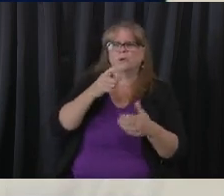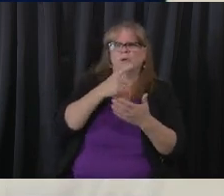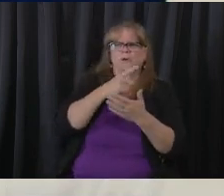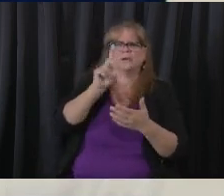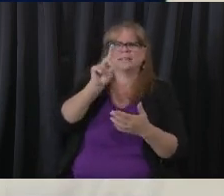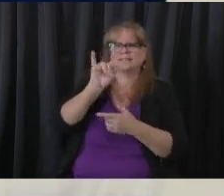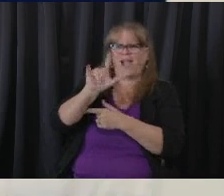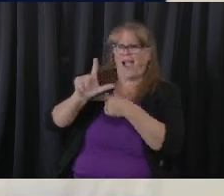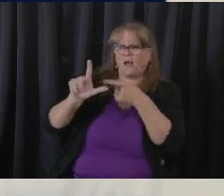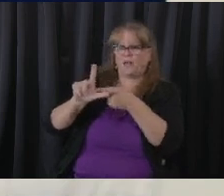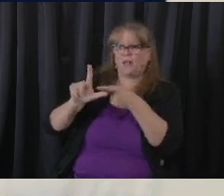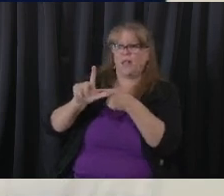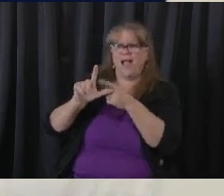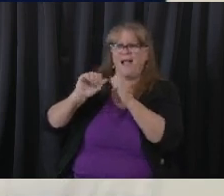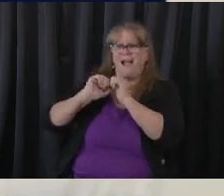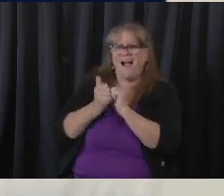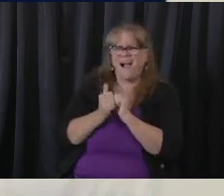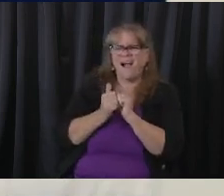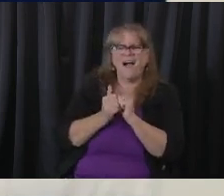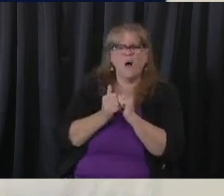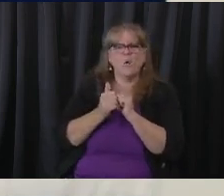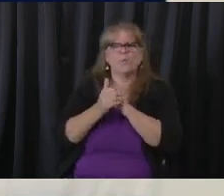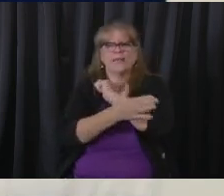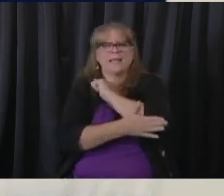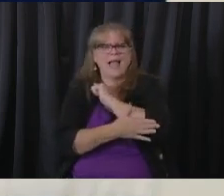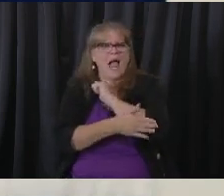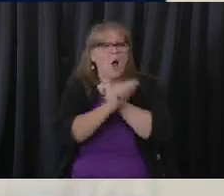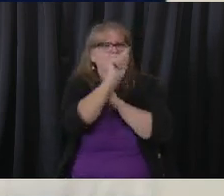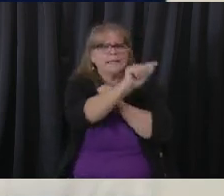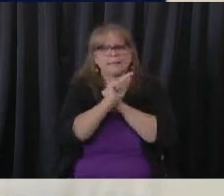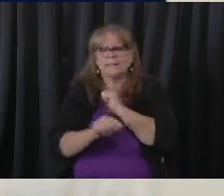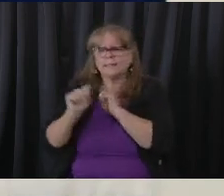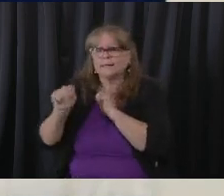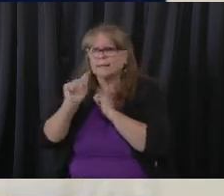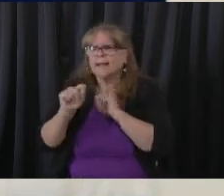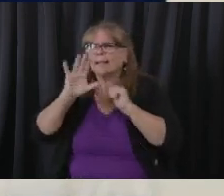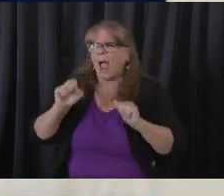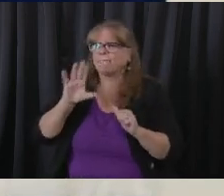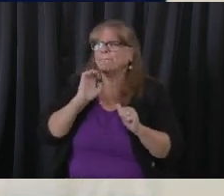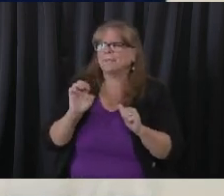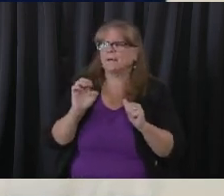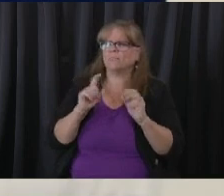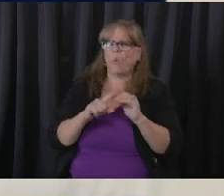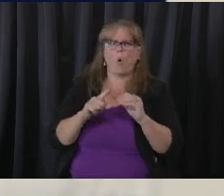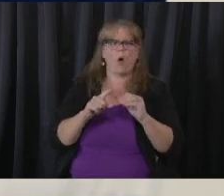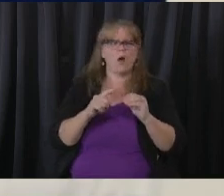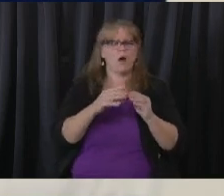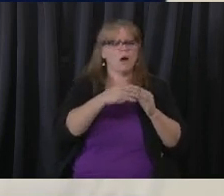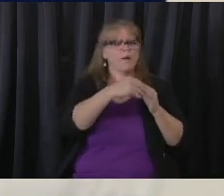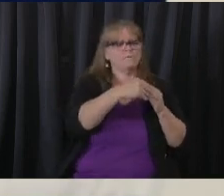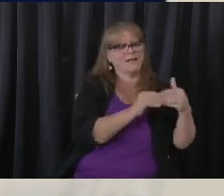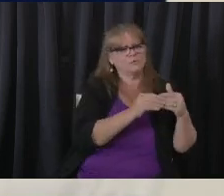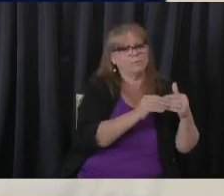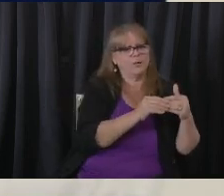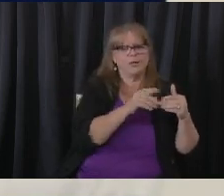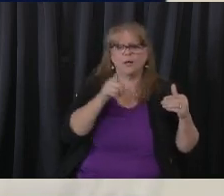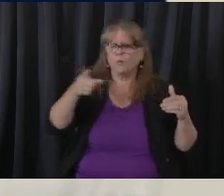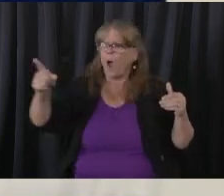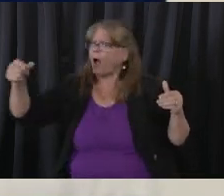level. Yeah, well, that really depends on the data. It's driven entirely by the data in three